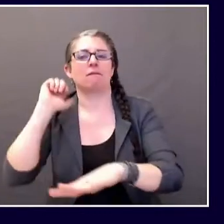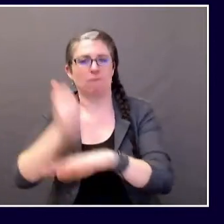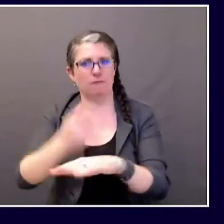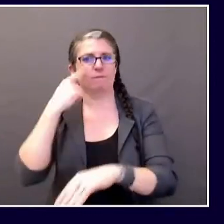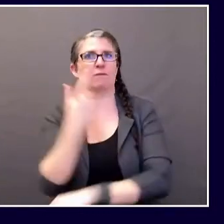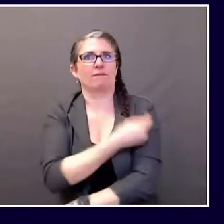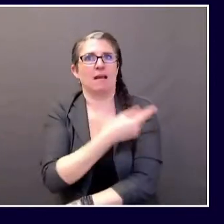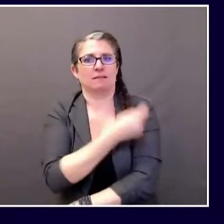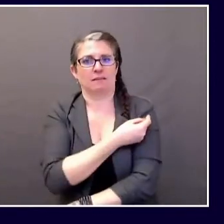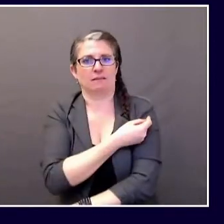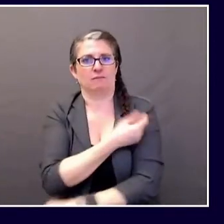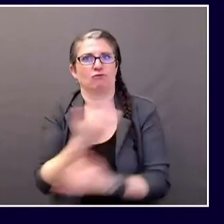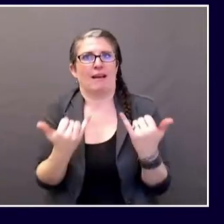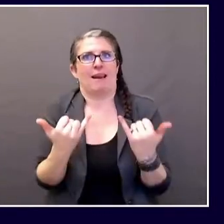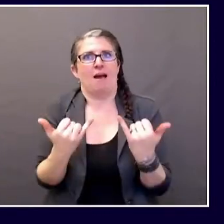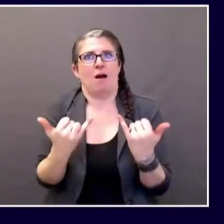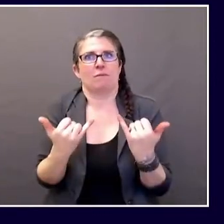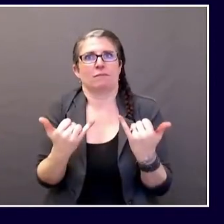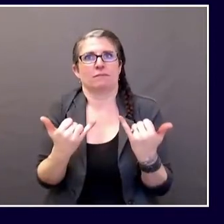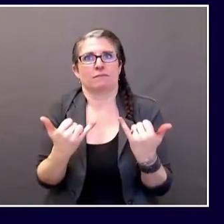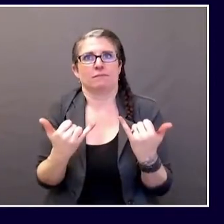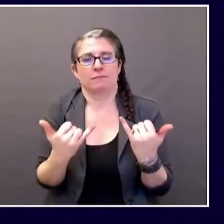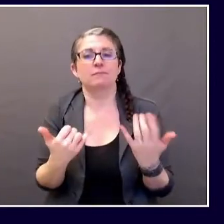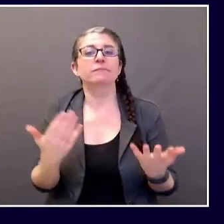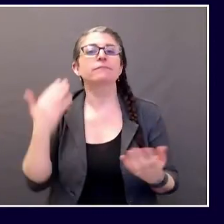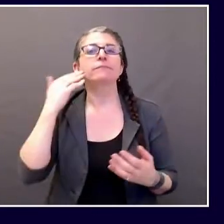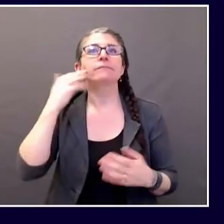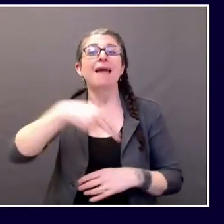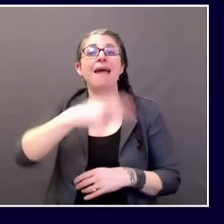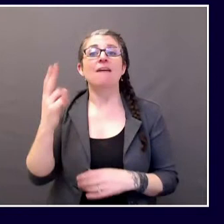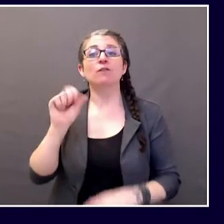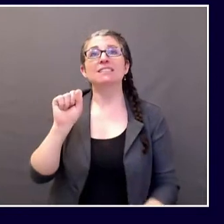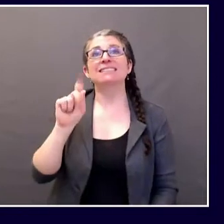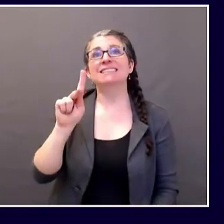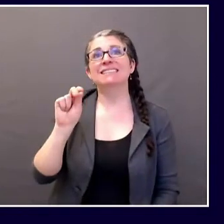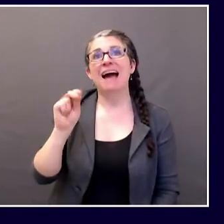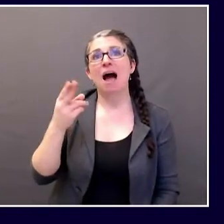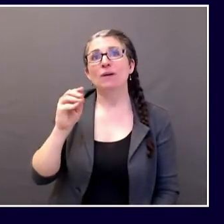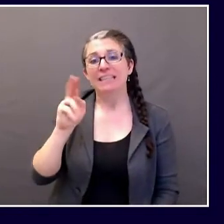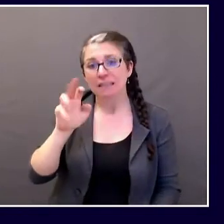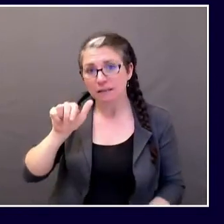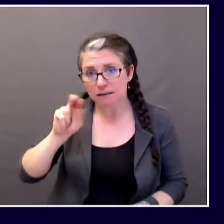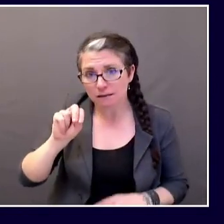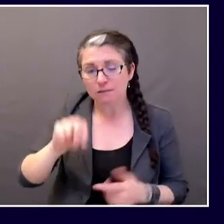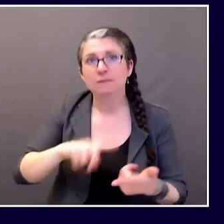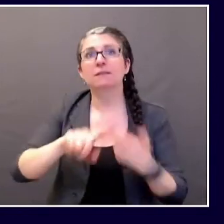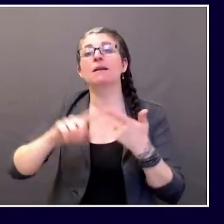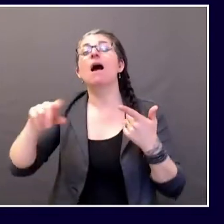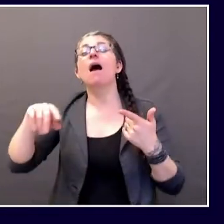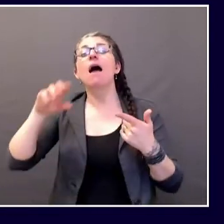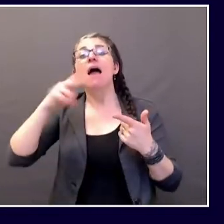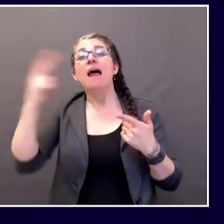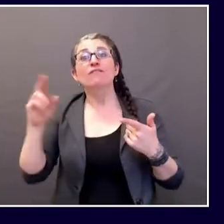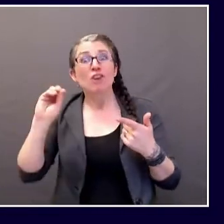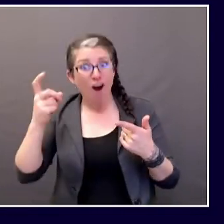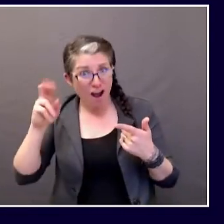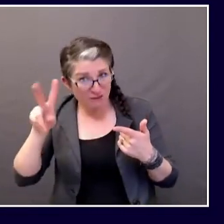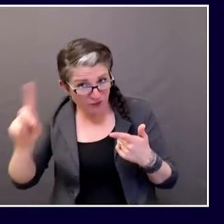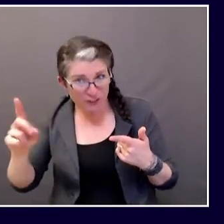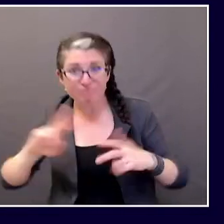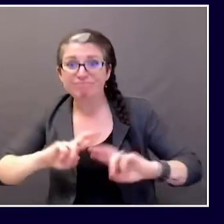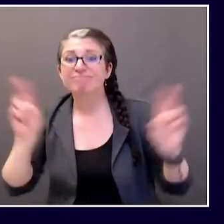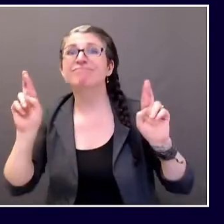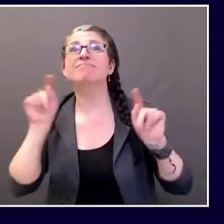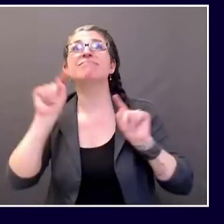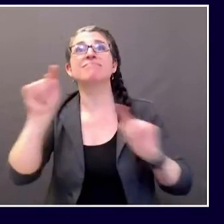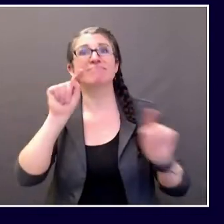the Hannaford's in Skowhegan, the Hannaford in Oxford, they will be offering vaccination. So we have worked with Walgreens, Walmart, and Hannaford